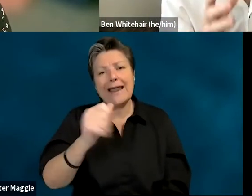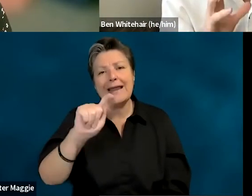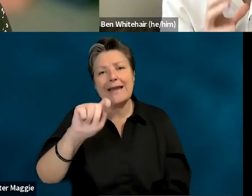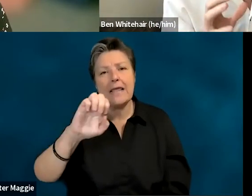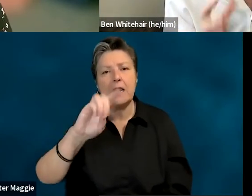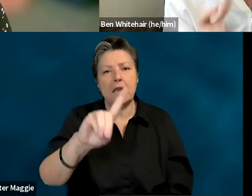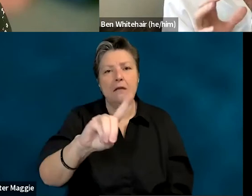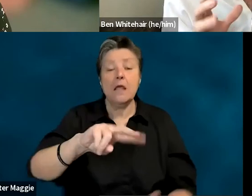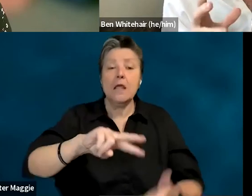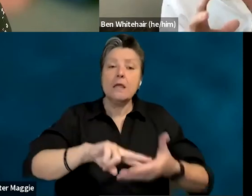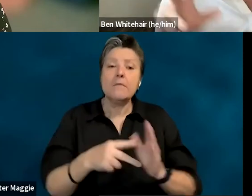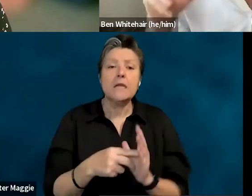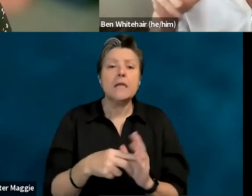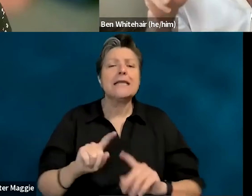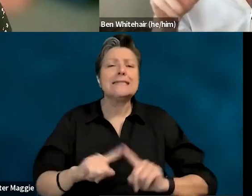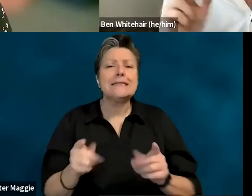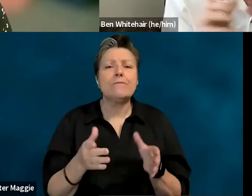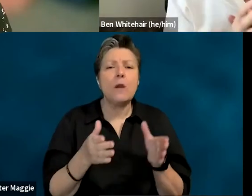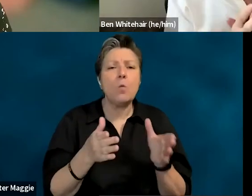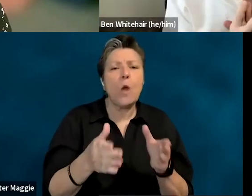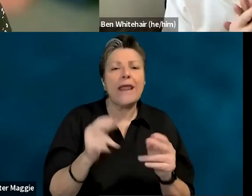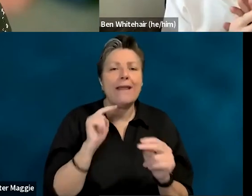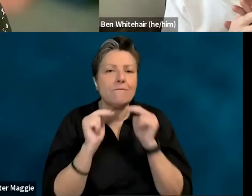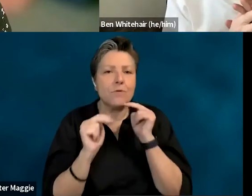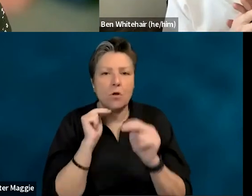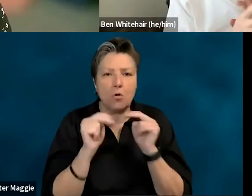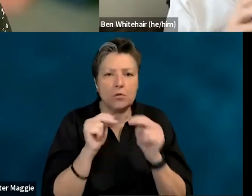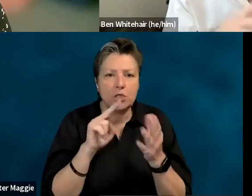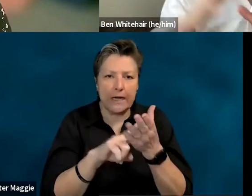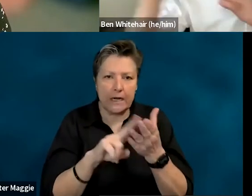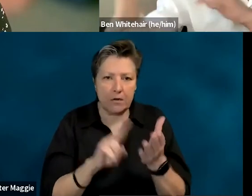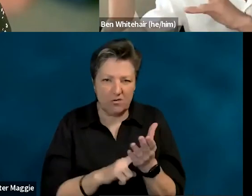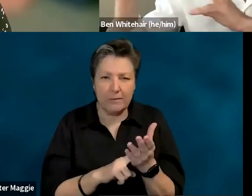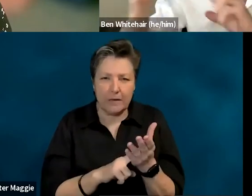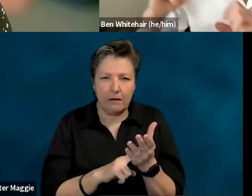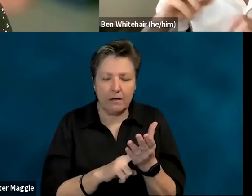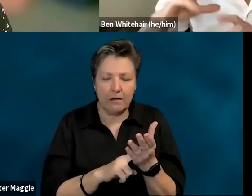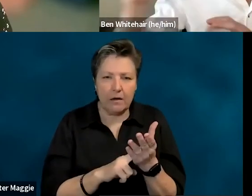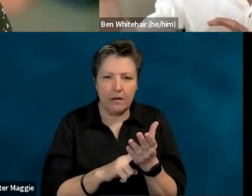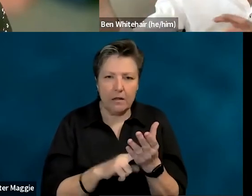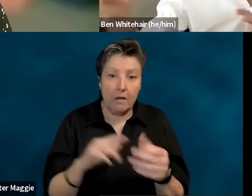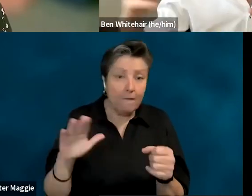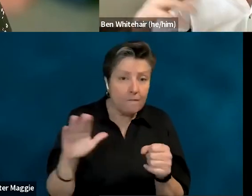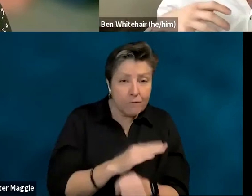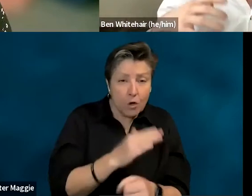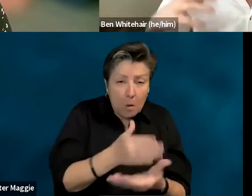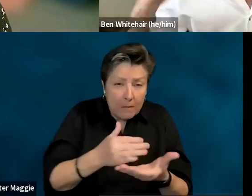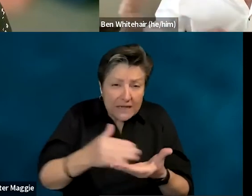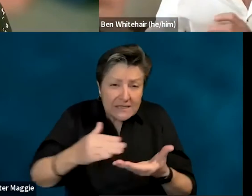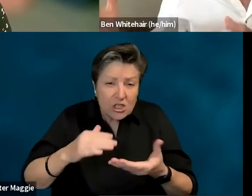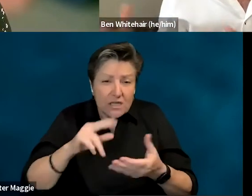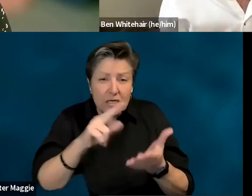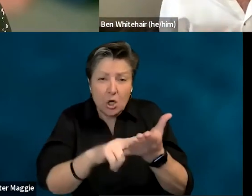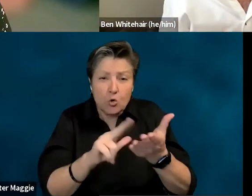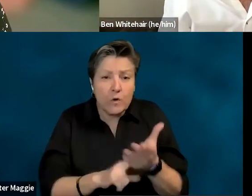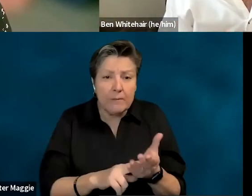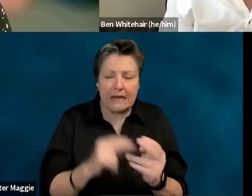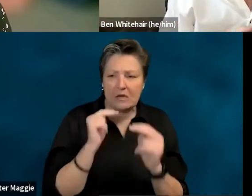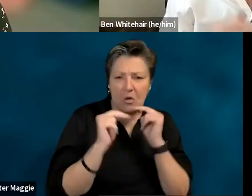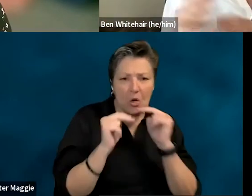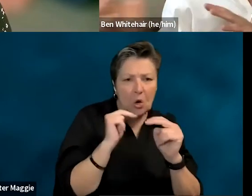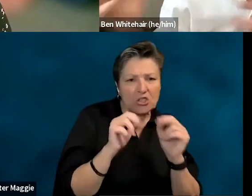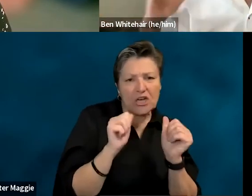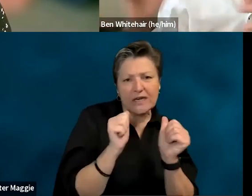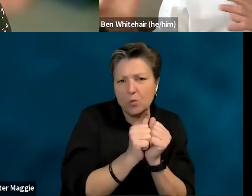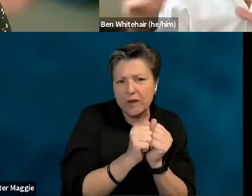it's a different way of negotiating the agreements, if you will, whereas the full budget agreements were negotiating with